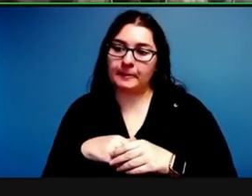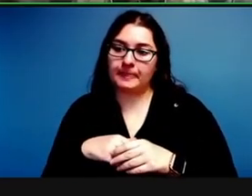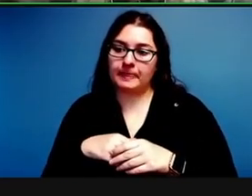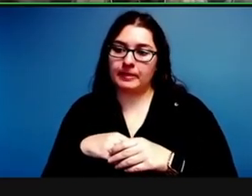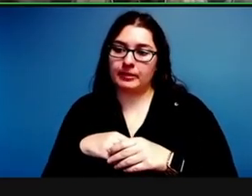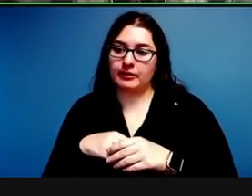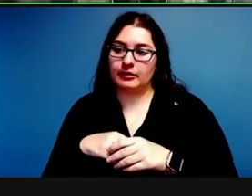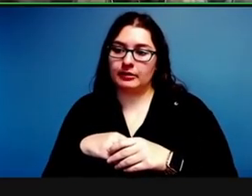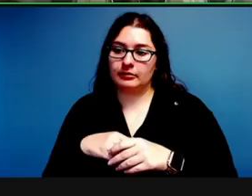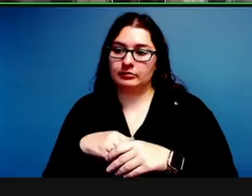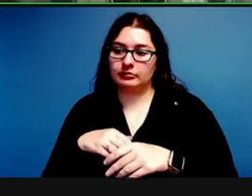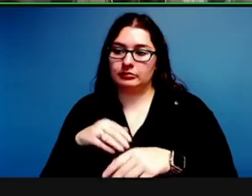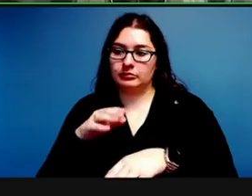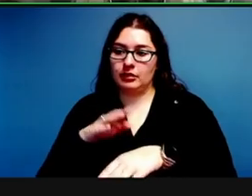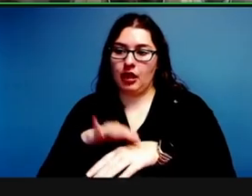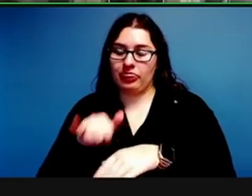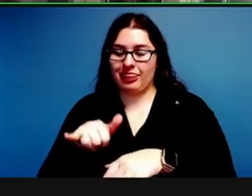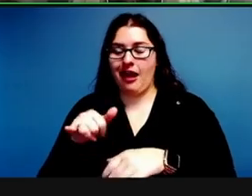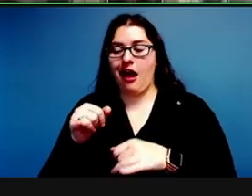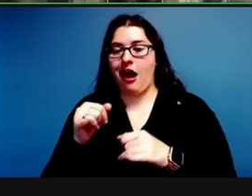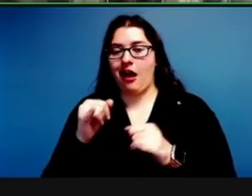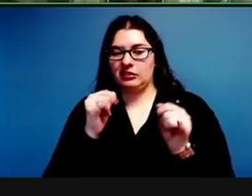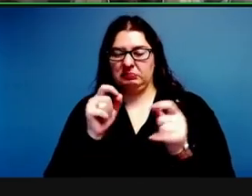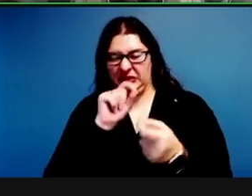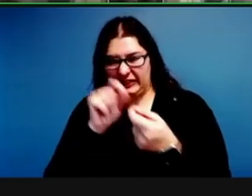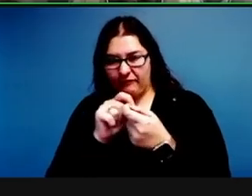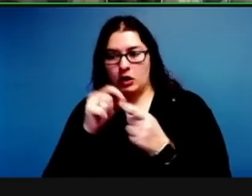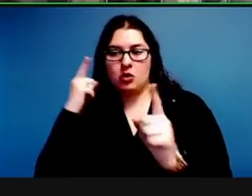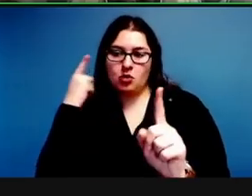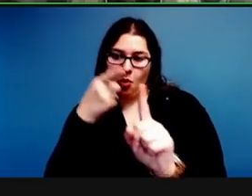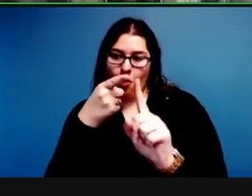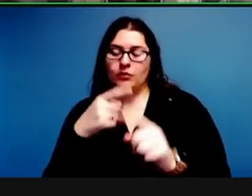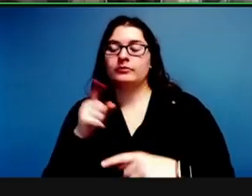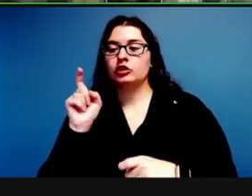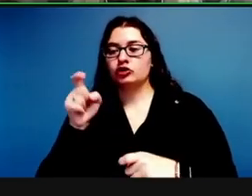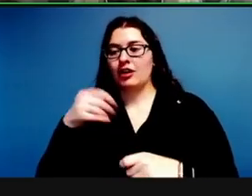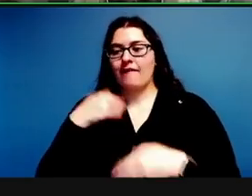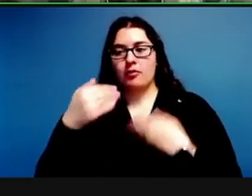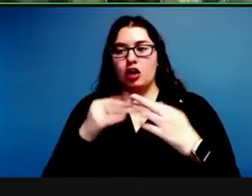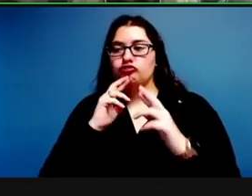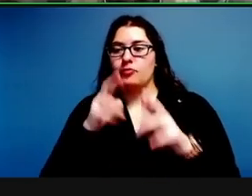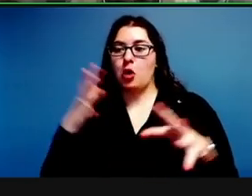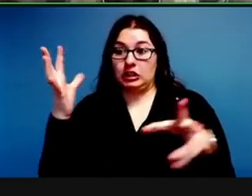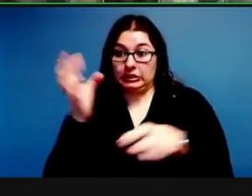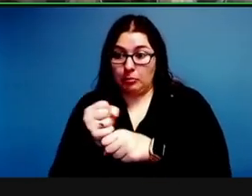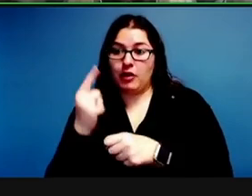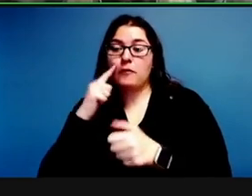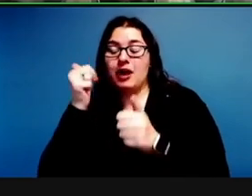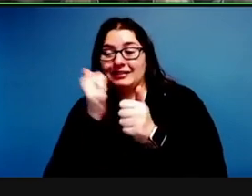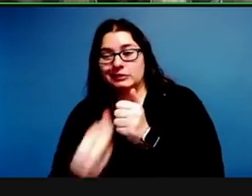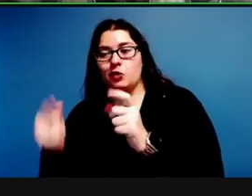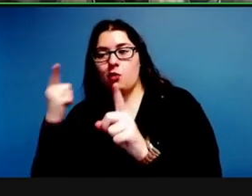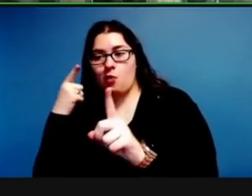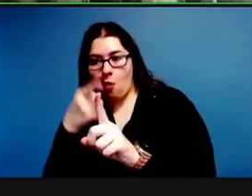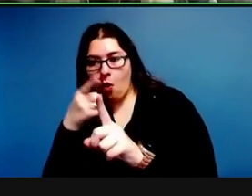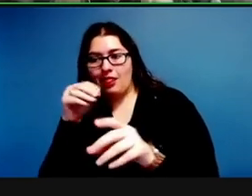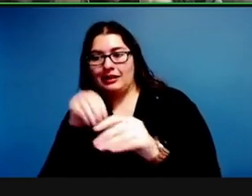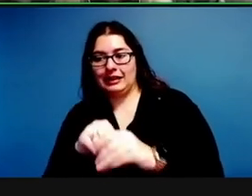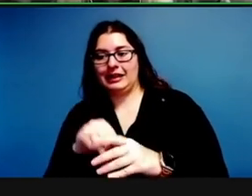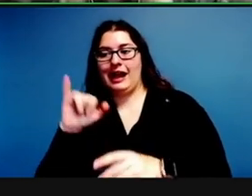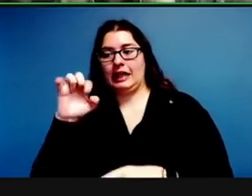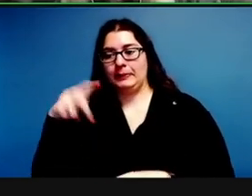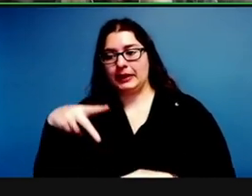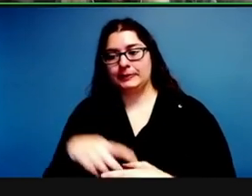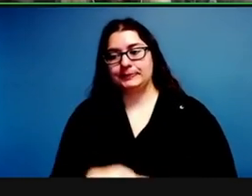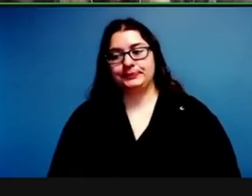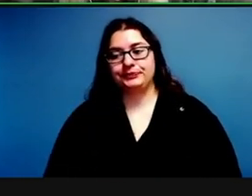that individual IEP goal. And there should be a progress report summary for each goal in the